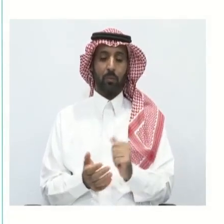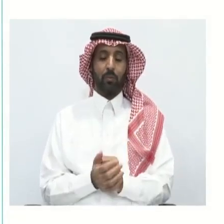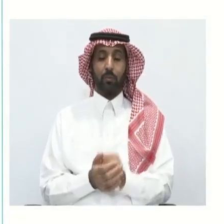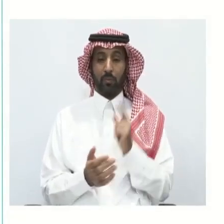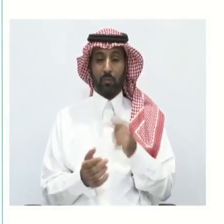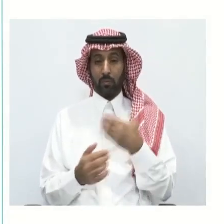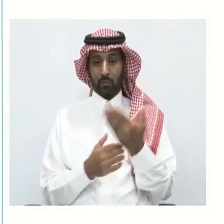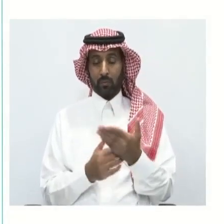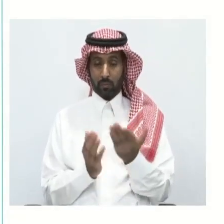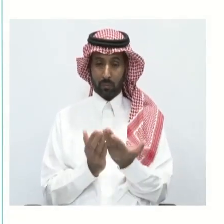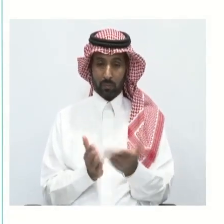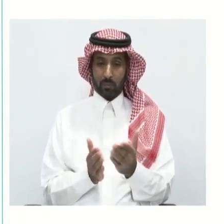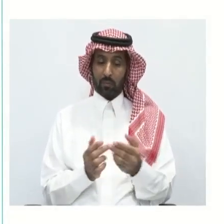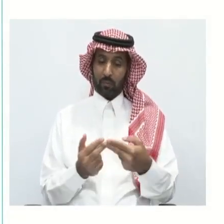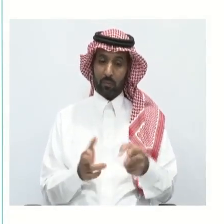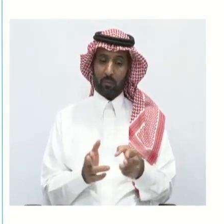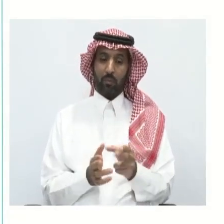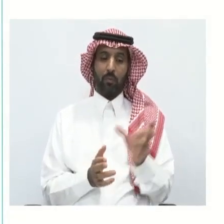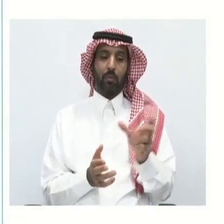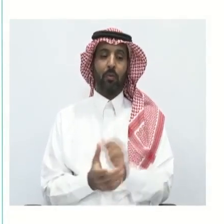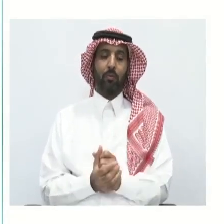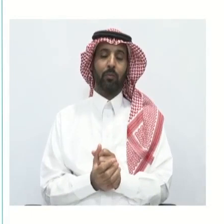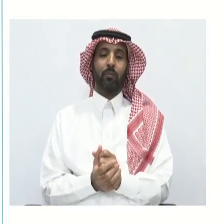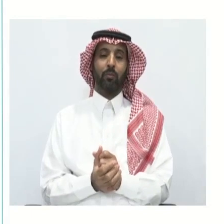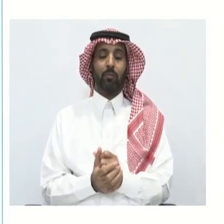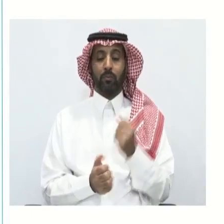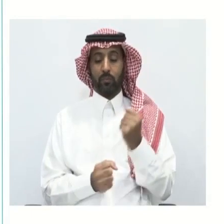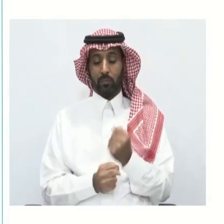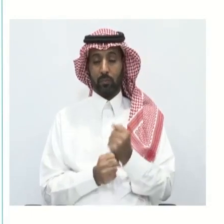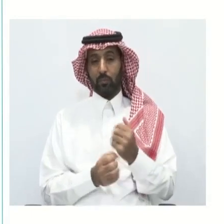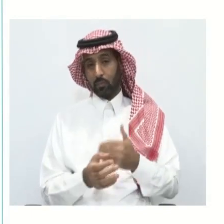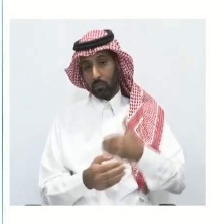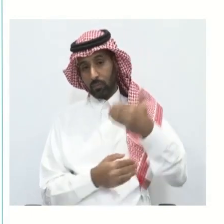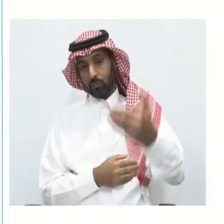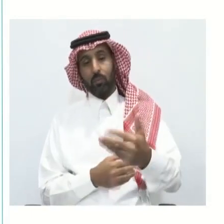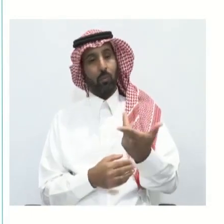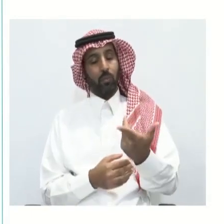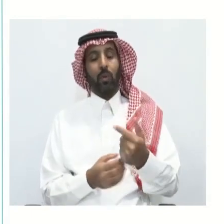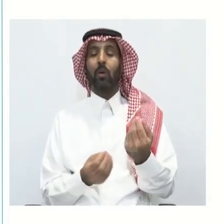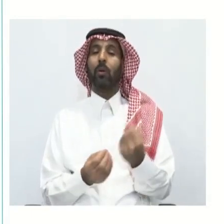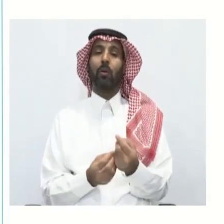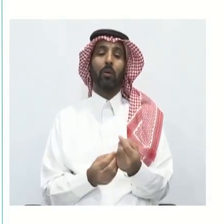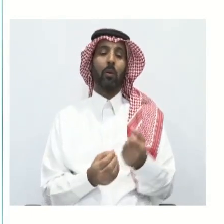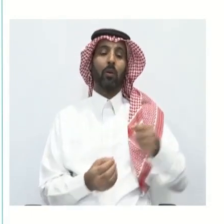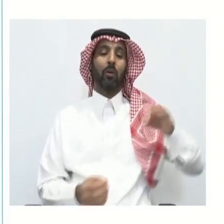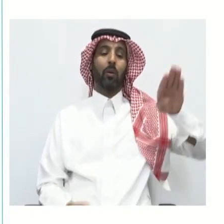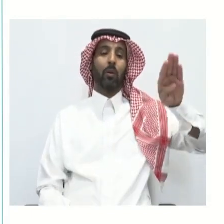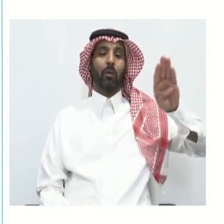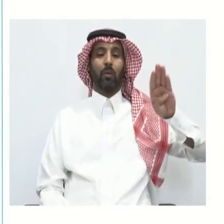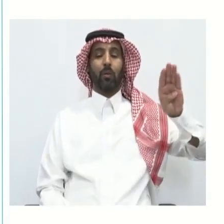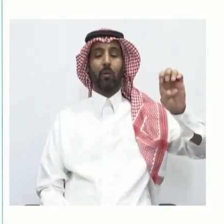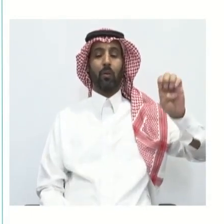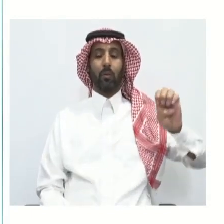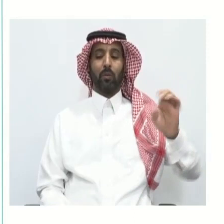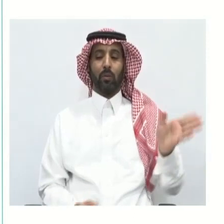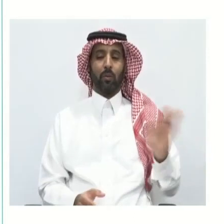today's lesson. Let's begin the four meaning and function. Let's begin with future, with be going to.